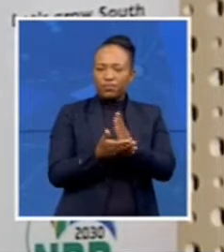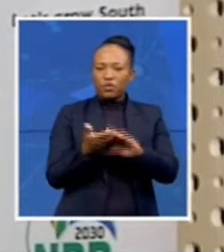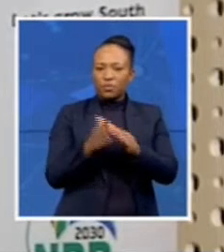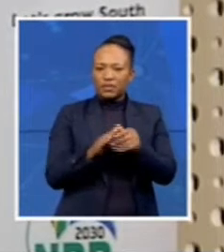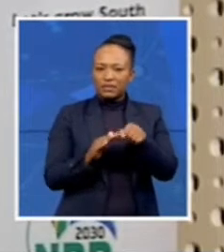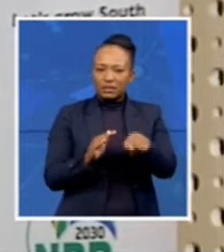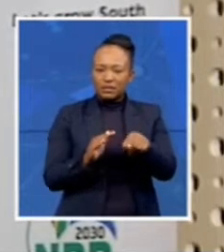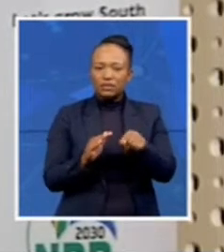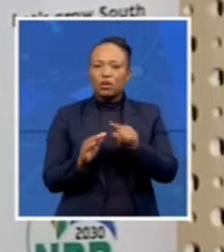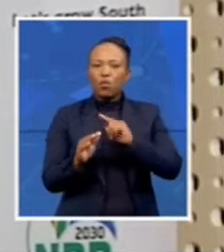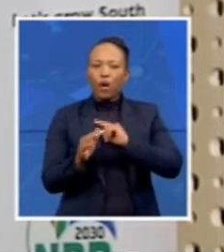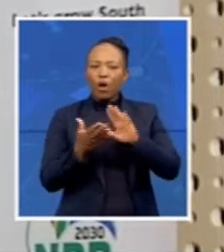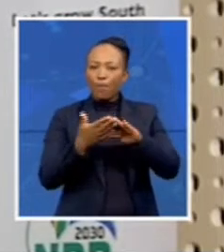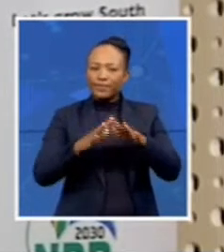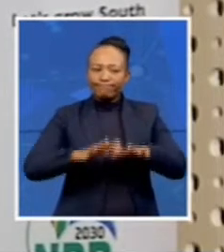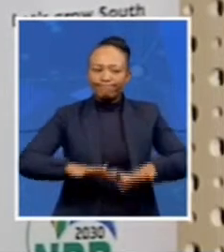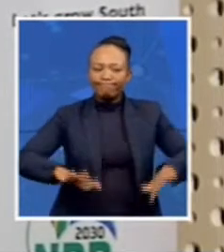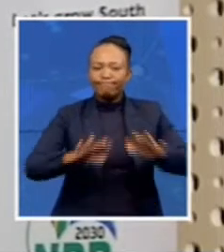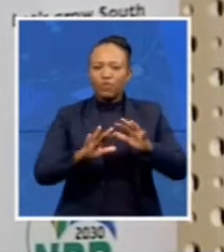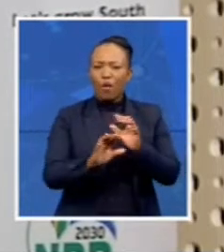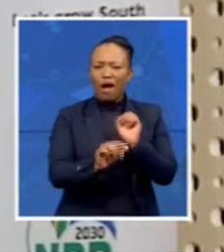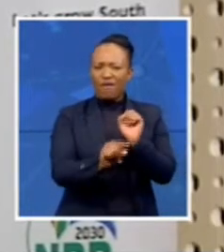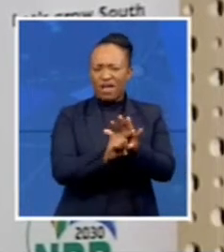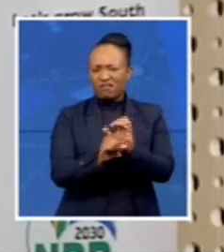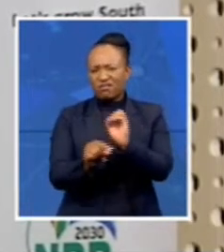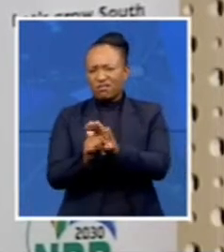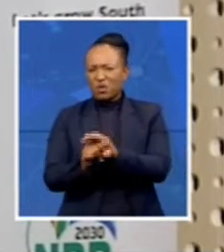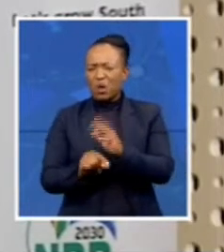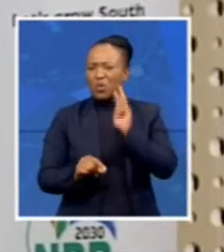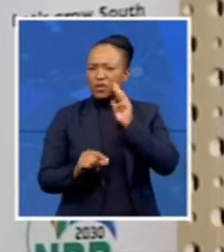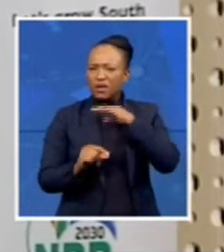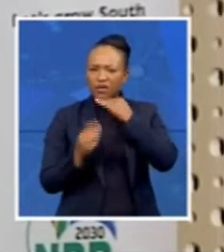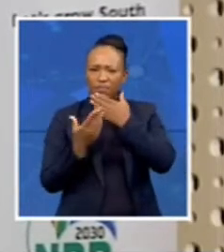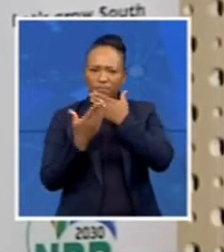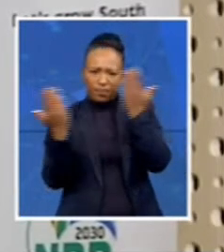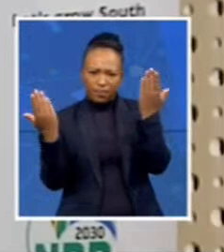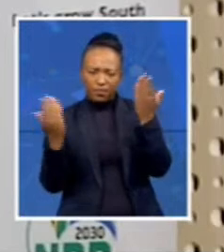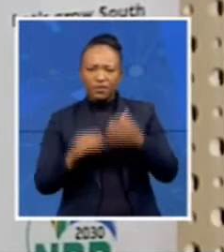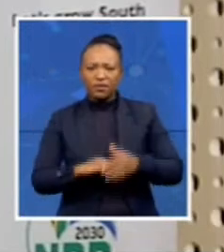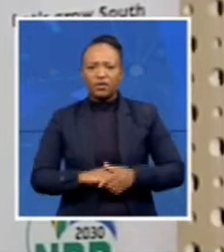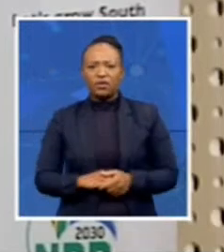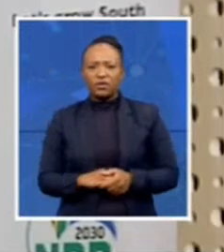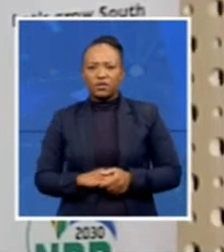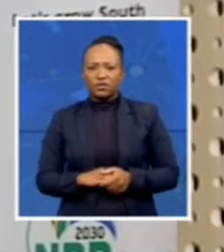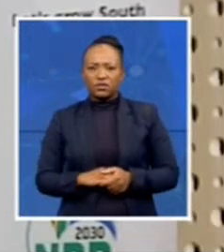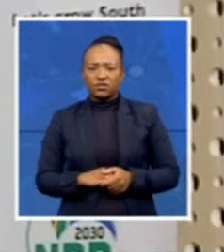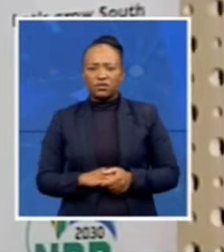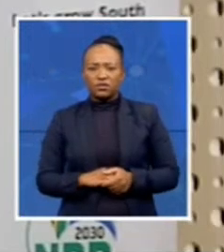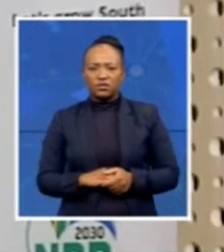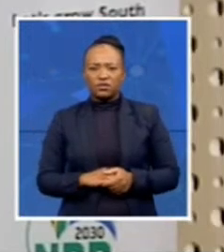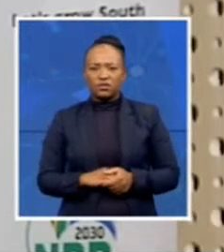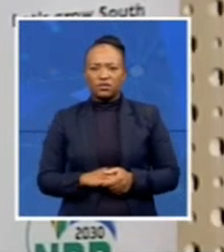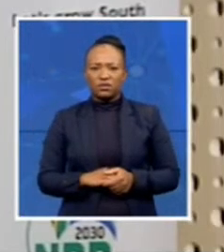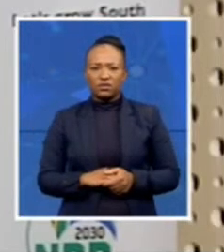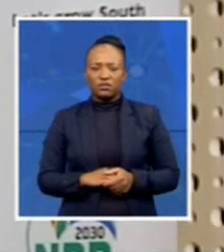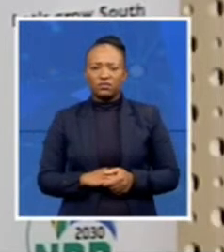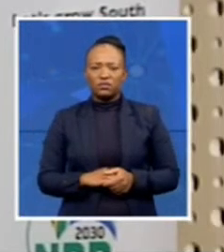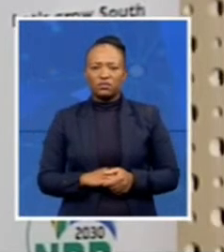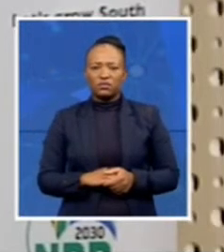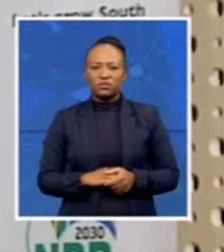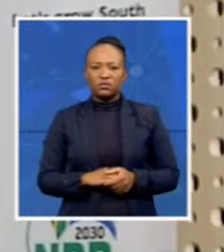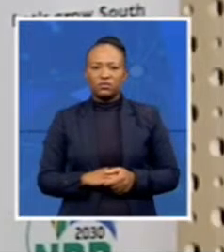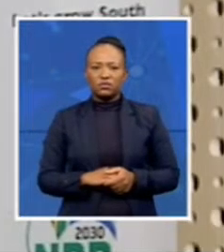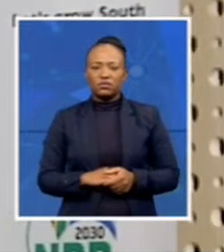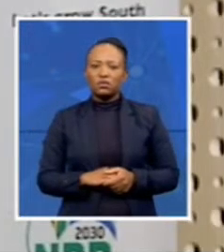water supply challenges in our country. It is for this reason that we have a fully fledged